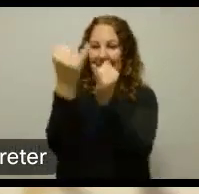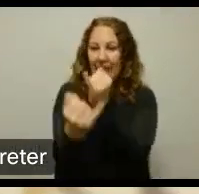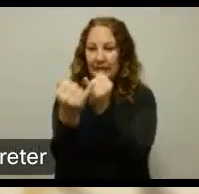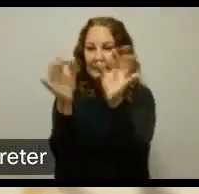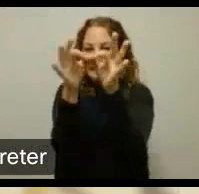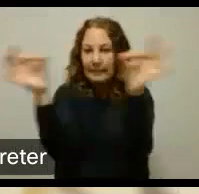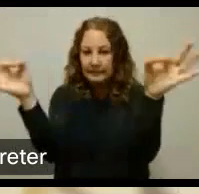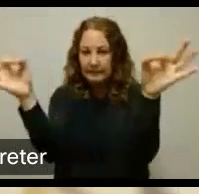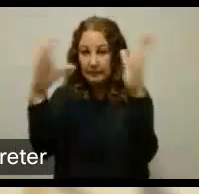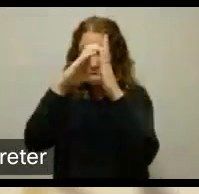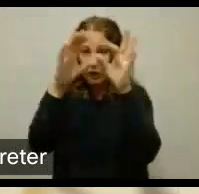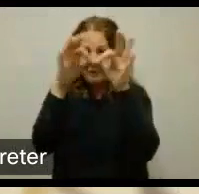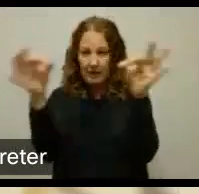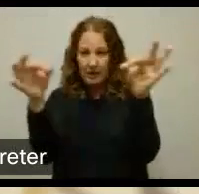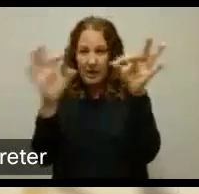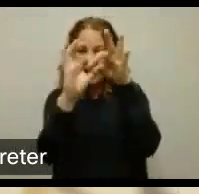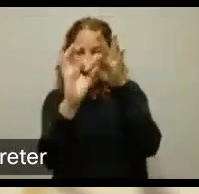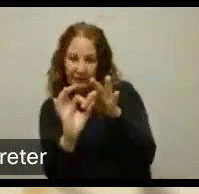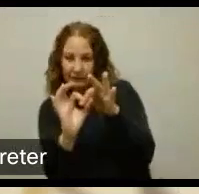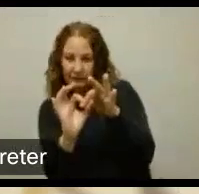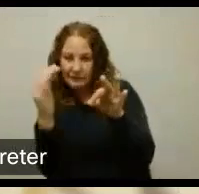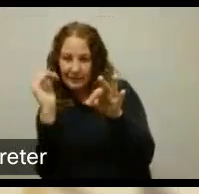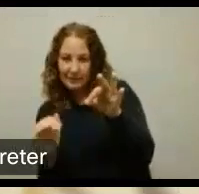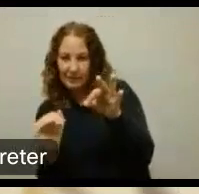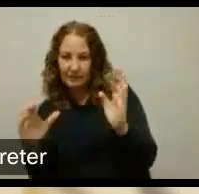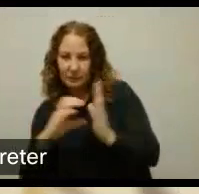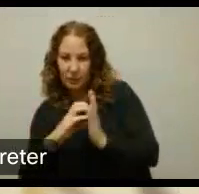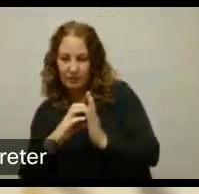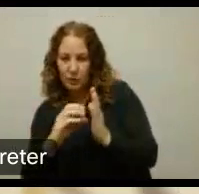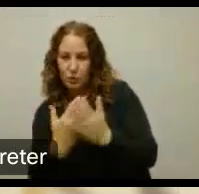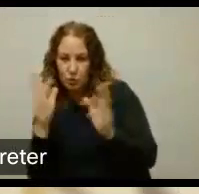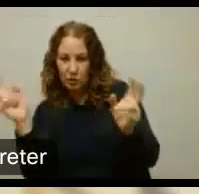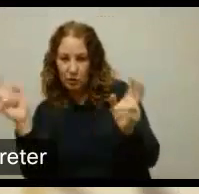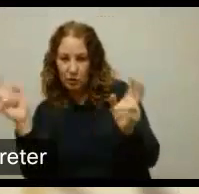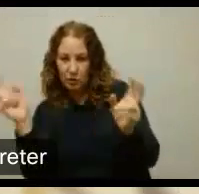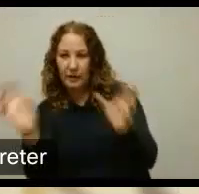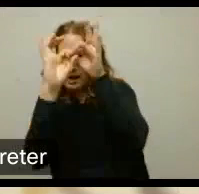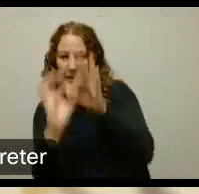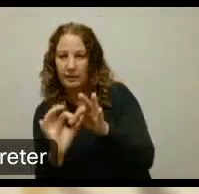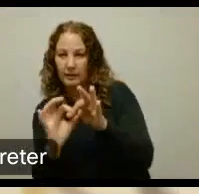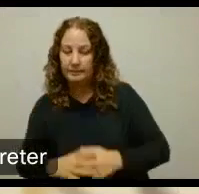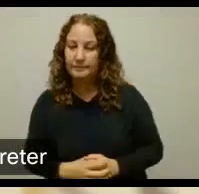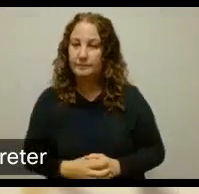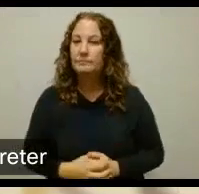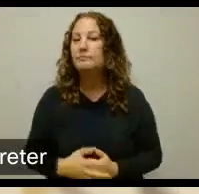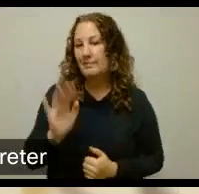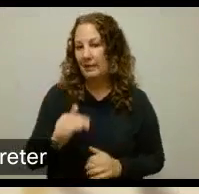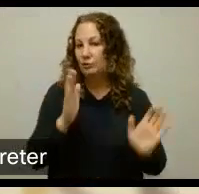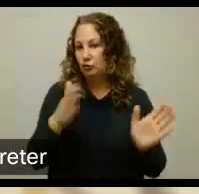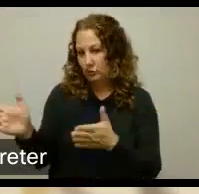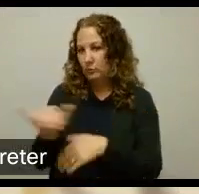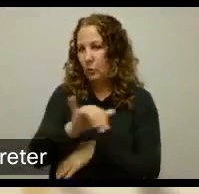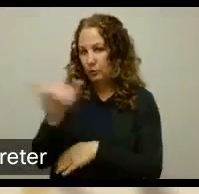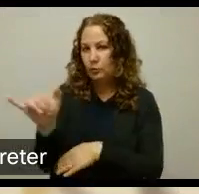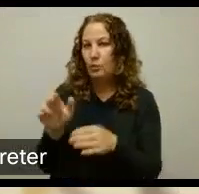of a paragraph linked to the next topic of the following paragraph. That is a strategy that's also